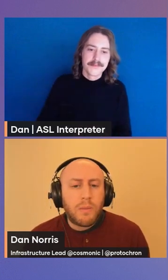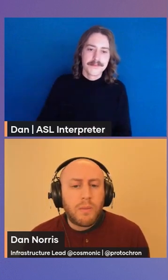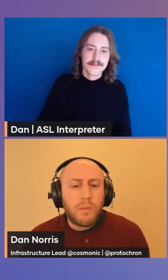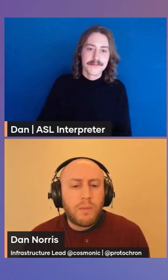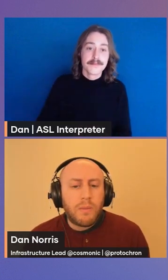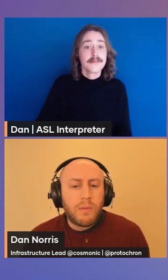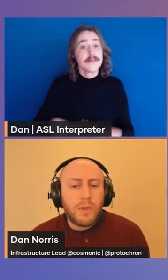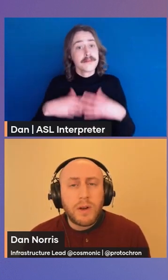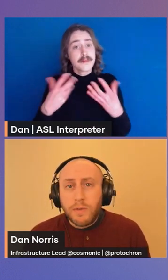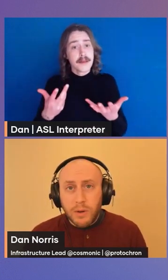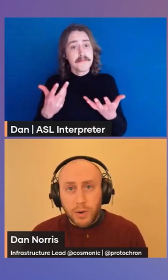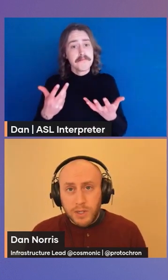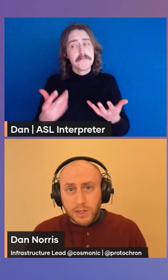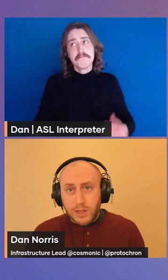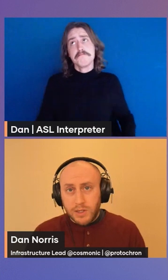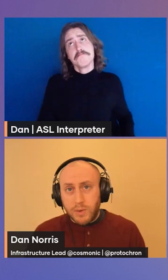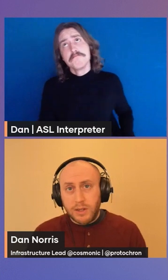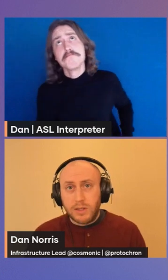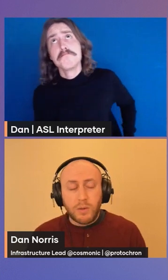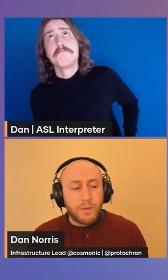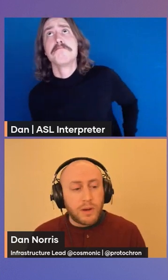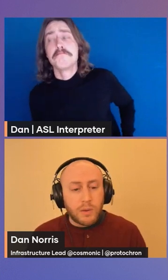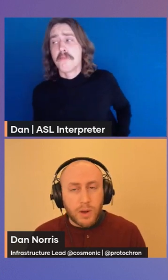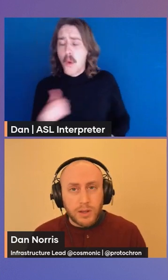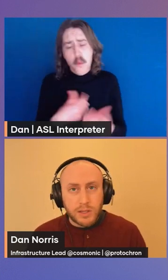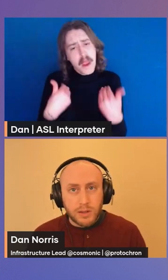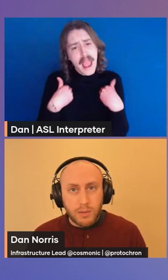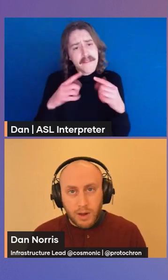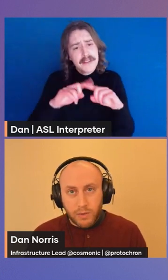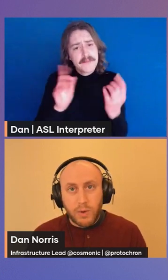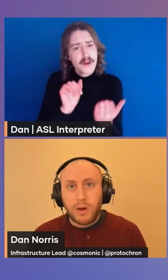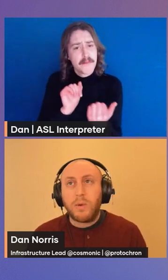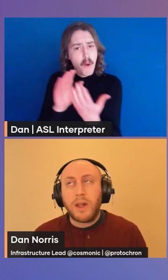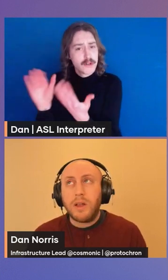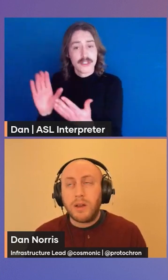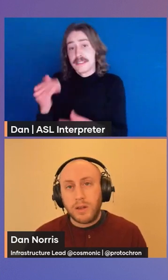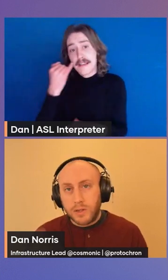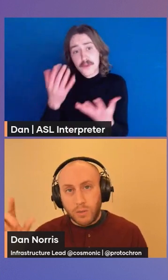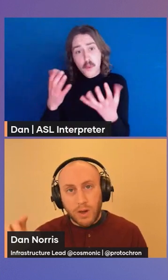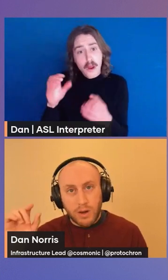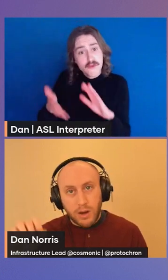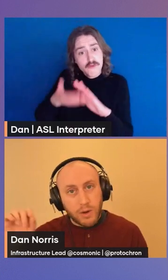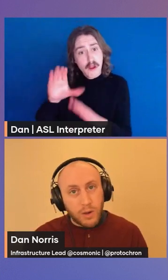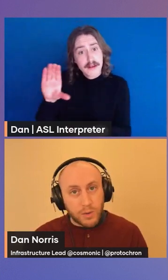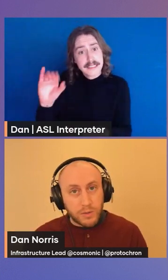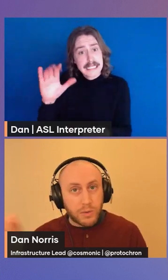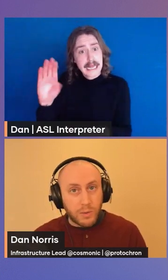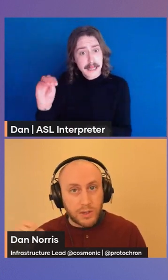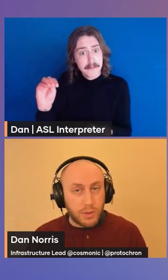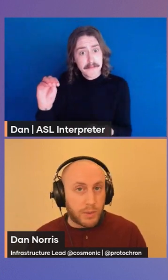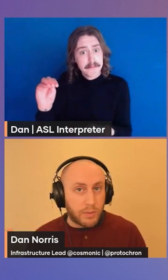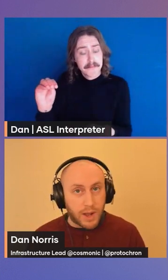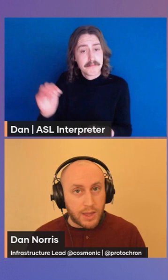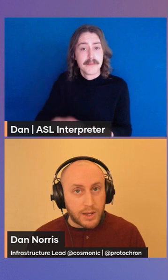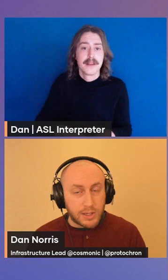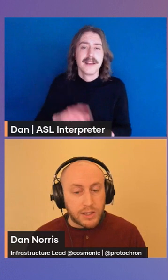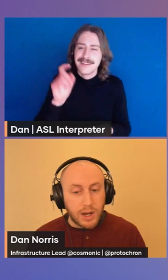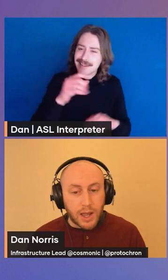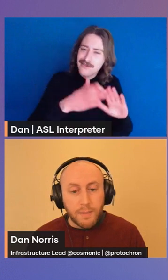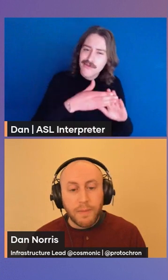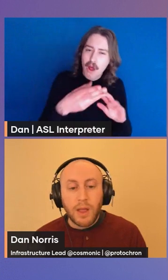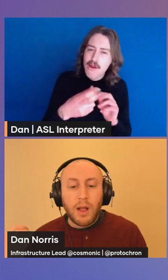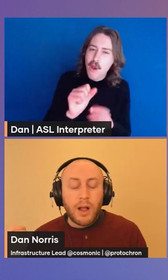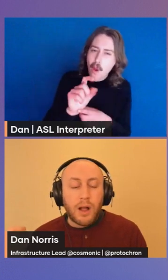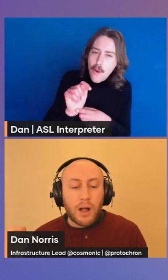So there are different approaches to this, right? So if you're going to run Cilium everywhere, right, it needs to run on every host where you want to be able to provide that as a